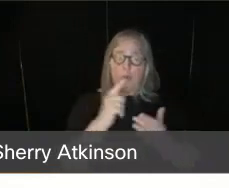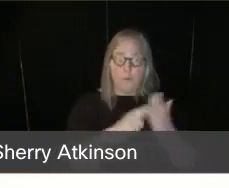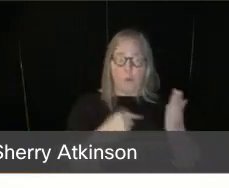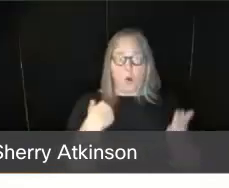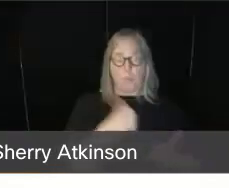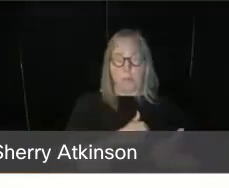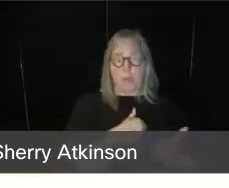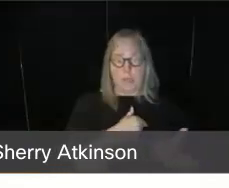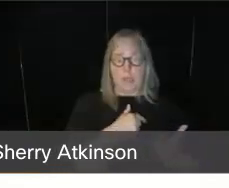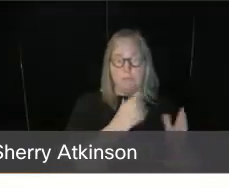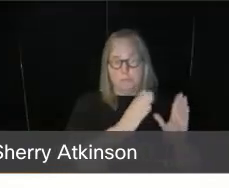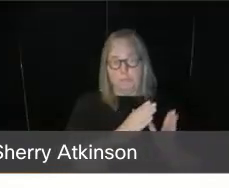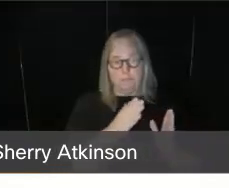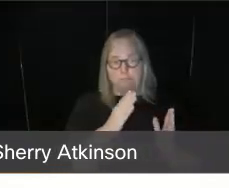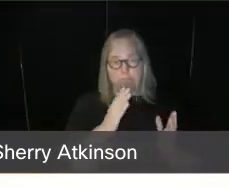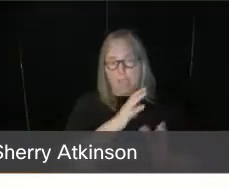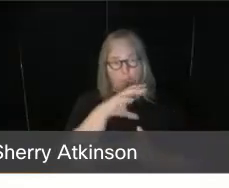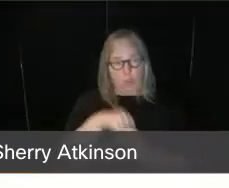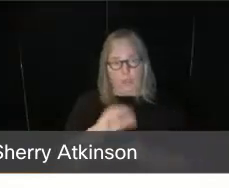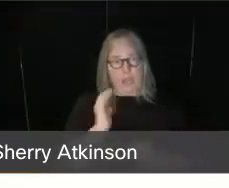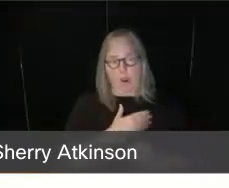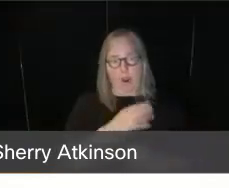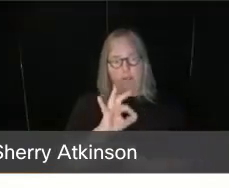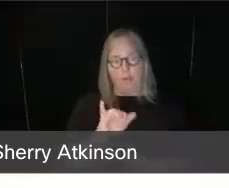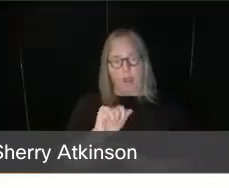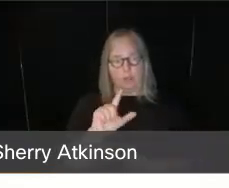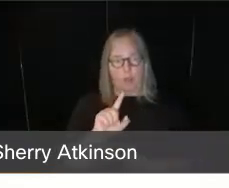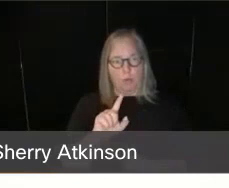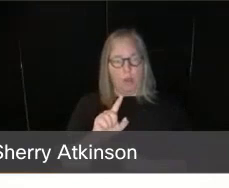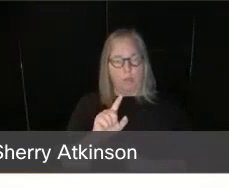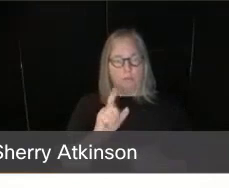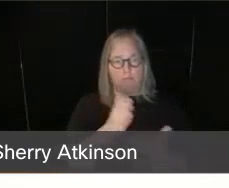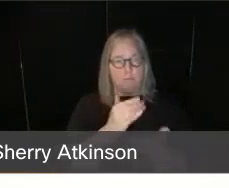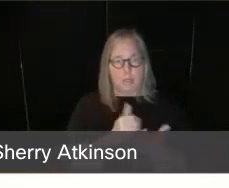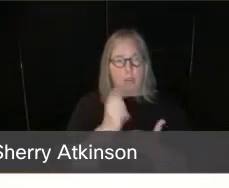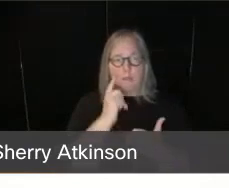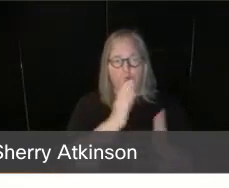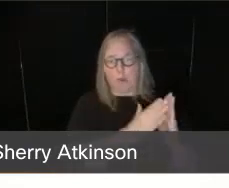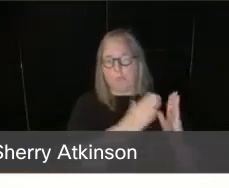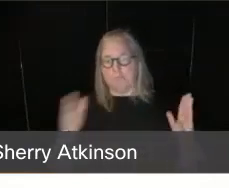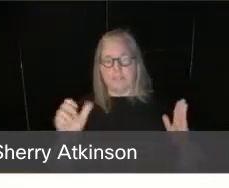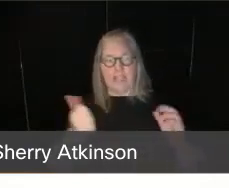had included in our FY21 budget over a 10-year period.